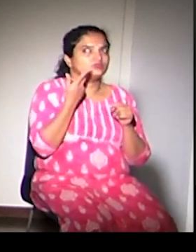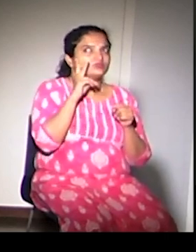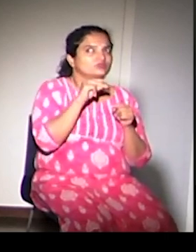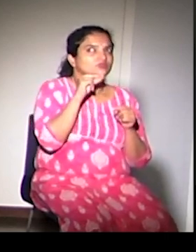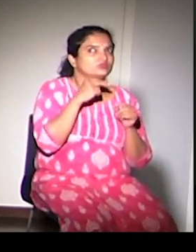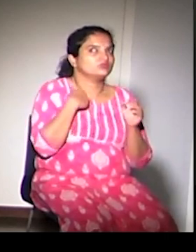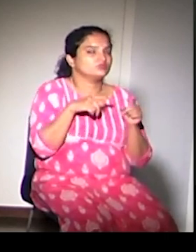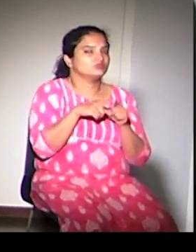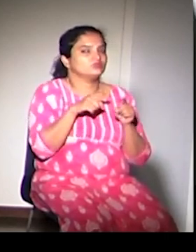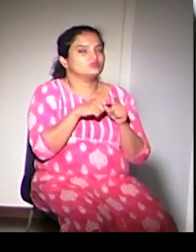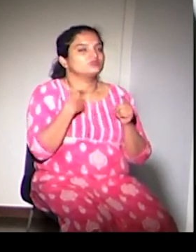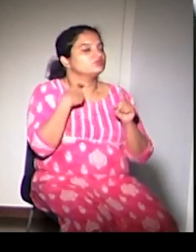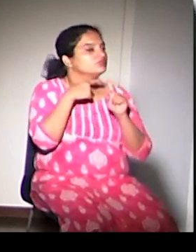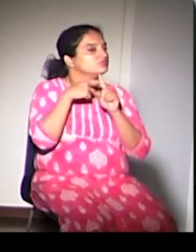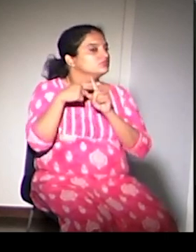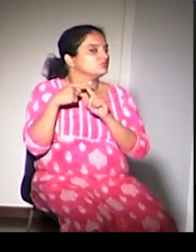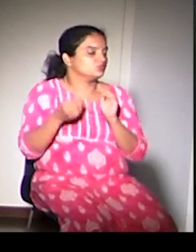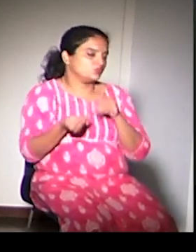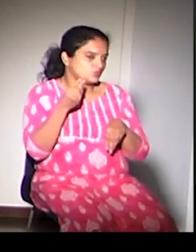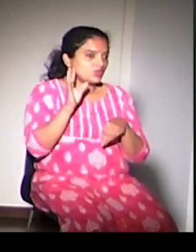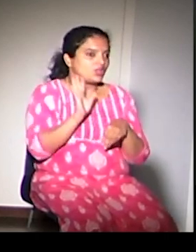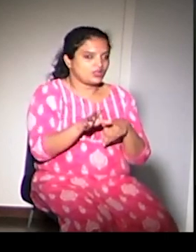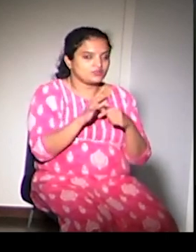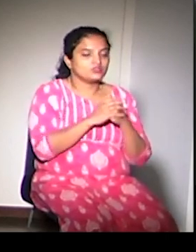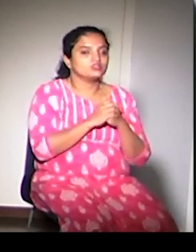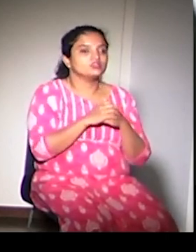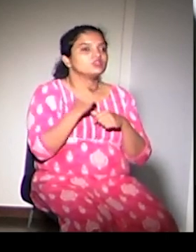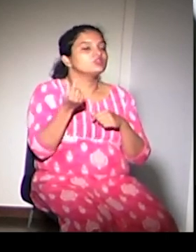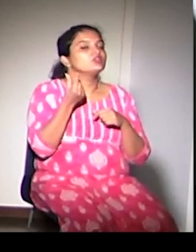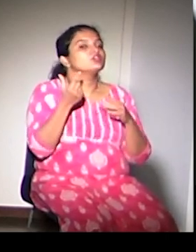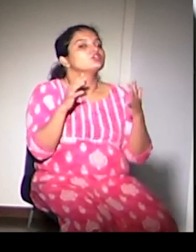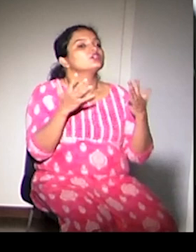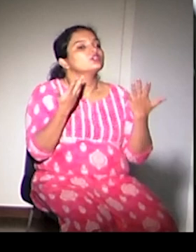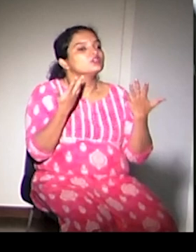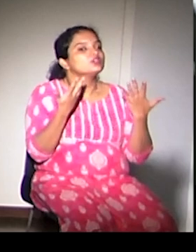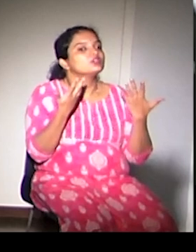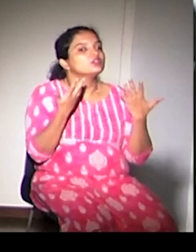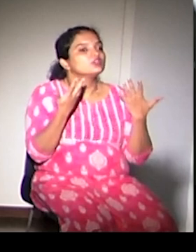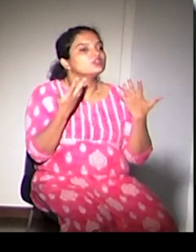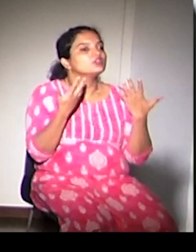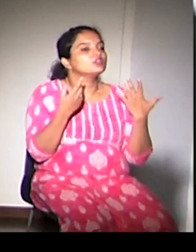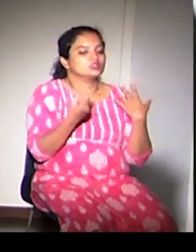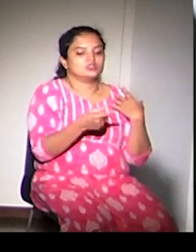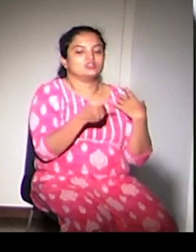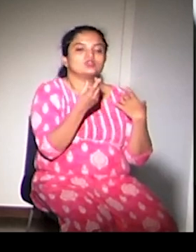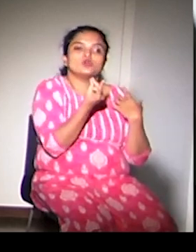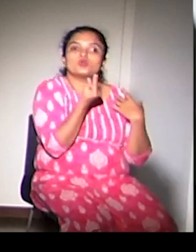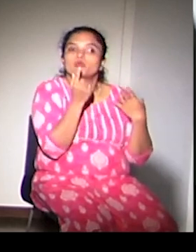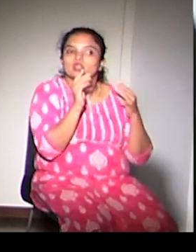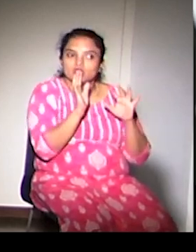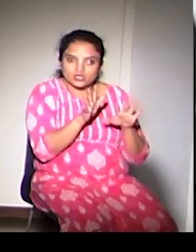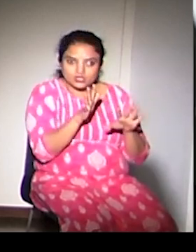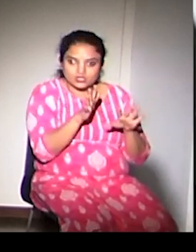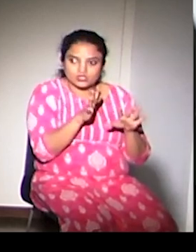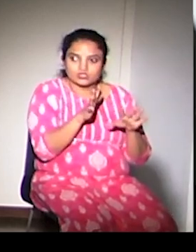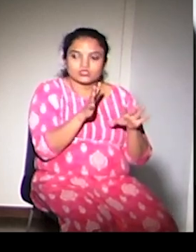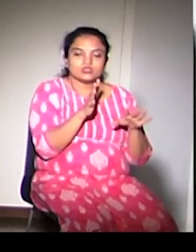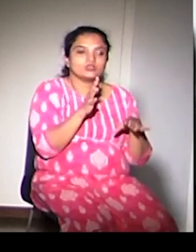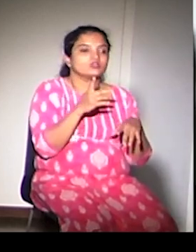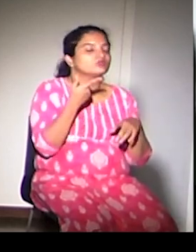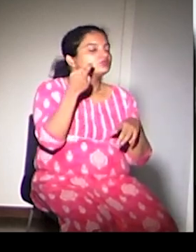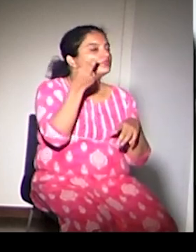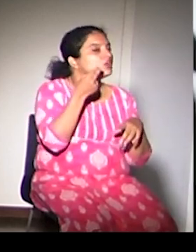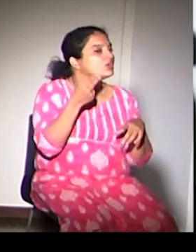are lots of advantages from using painted tiles. It's quicker. It gives more freedom for the